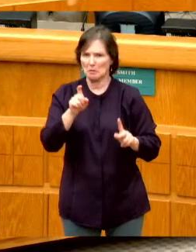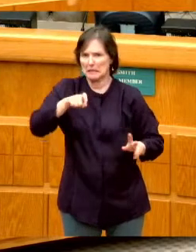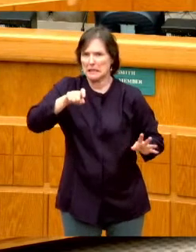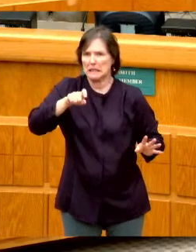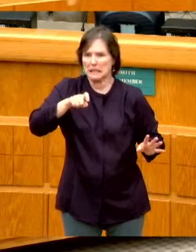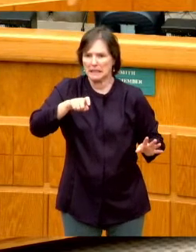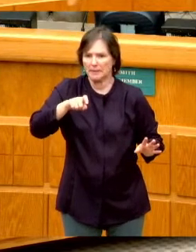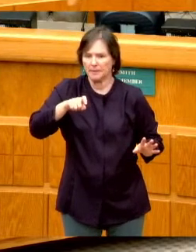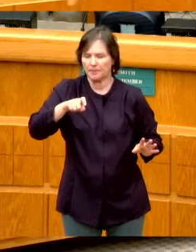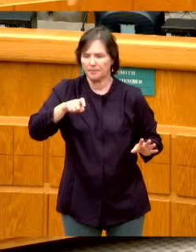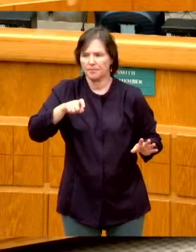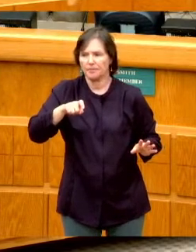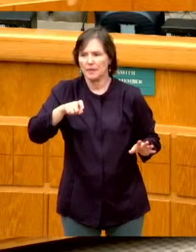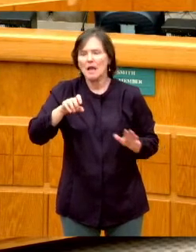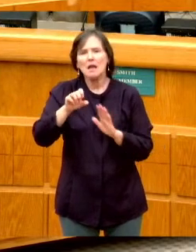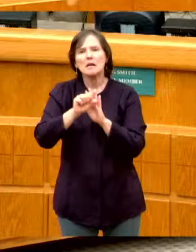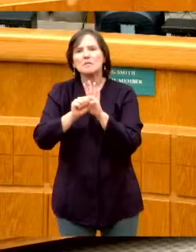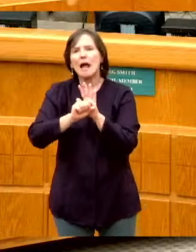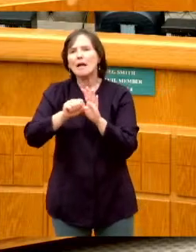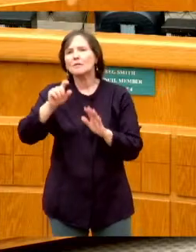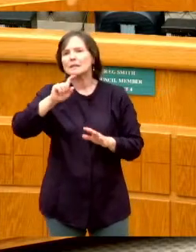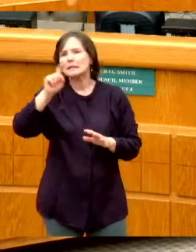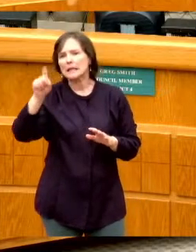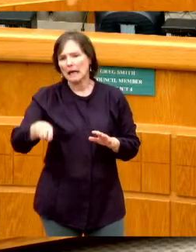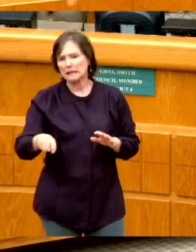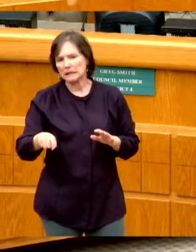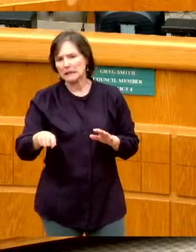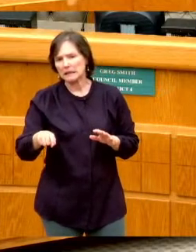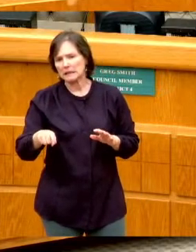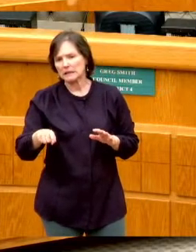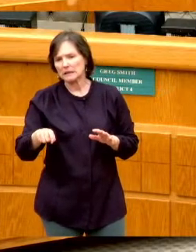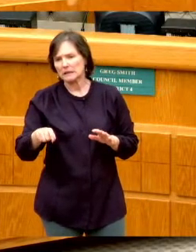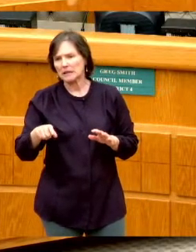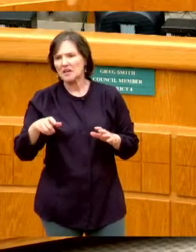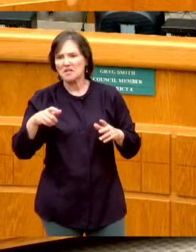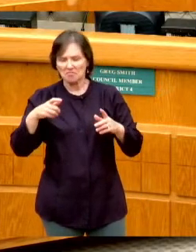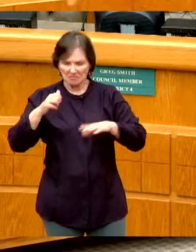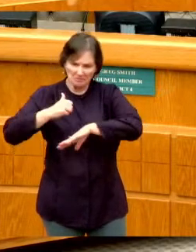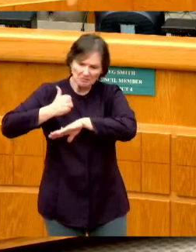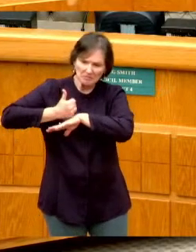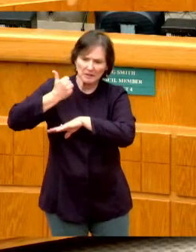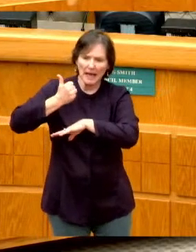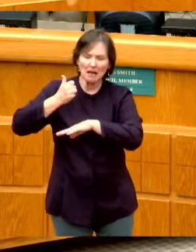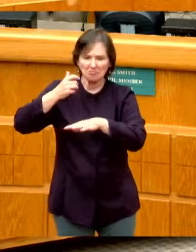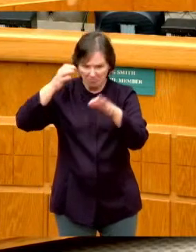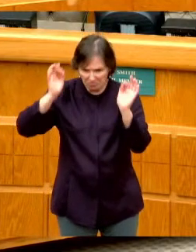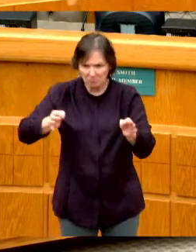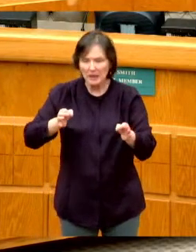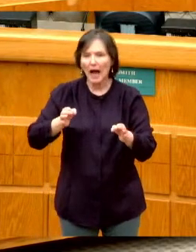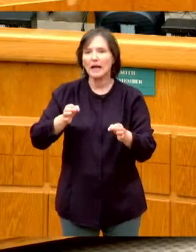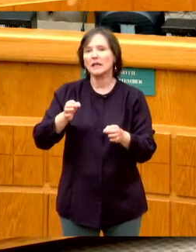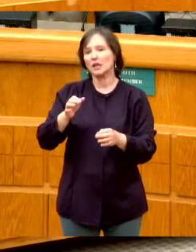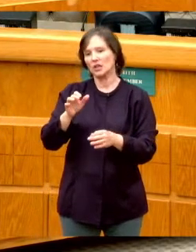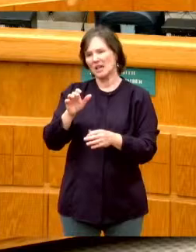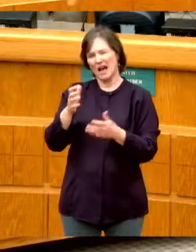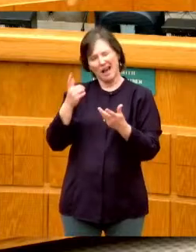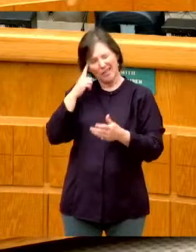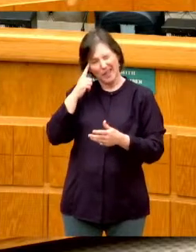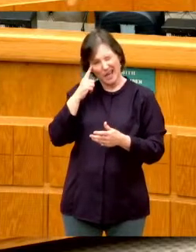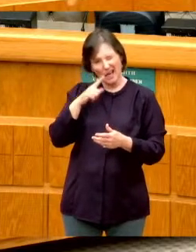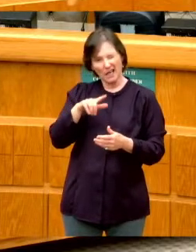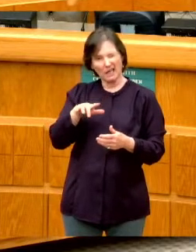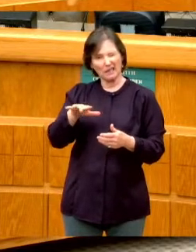has declared, I don't know, I think there's like maybe 59 hubs. Those are regional hubs. And there's a